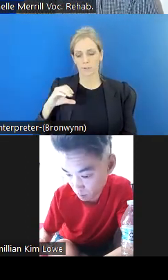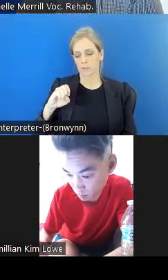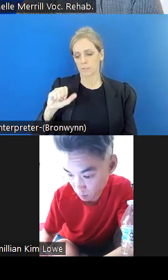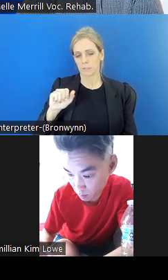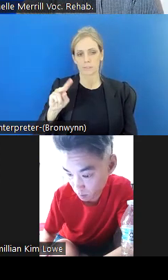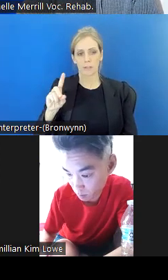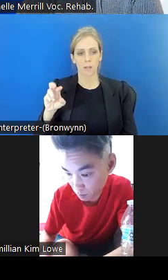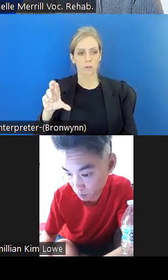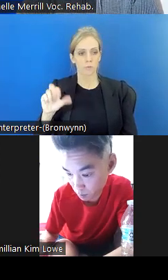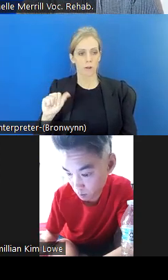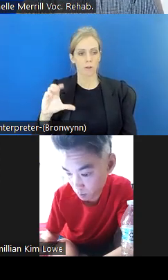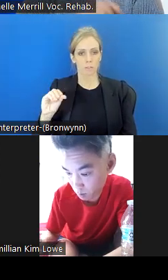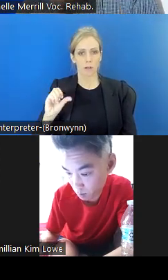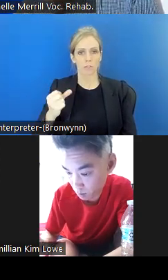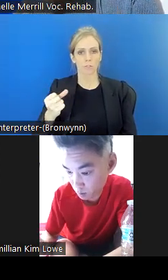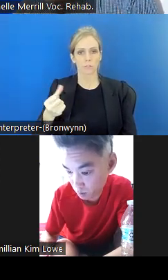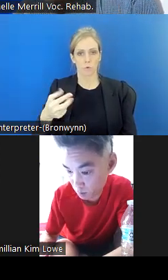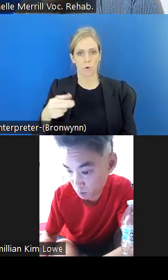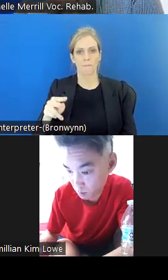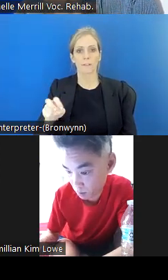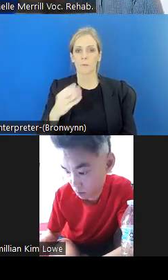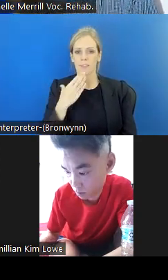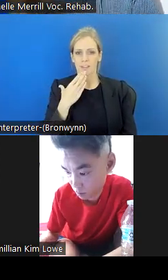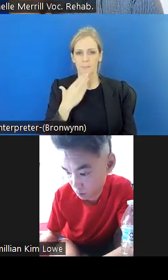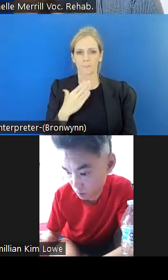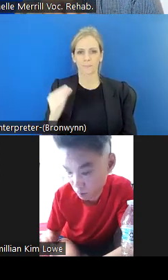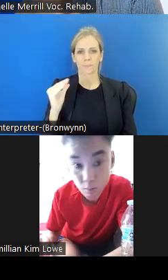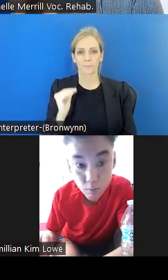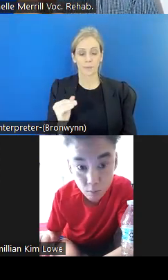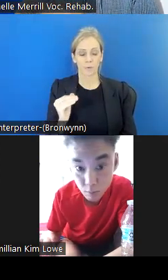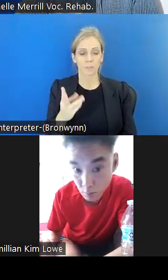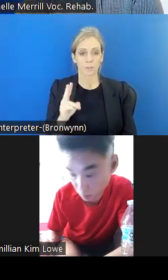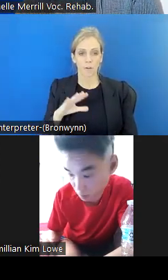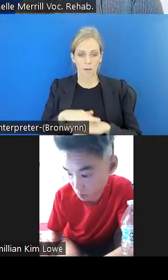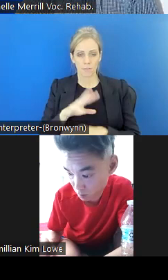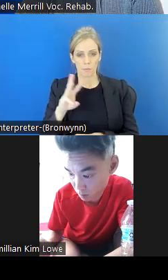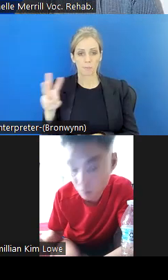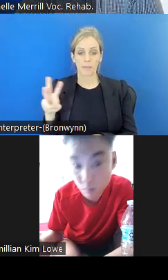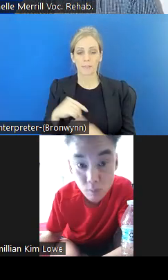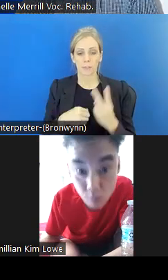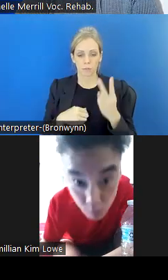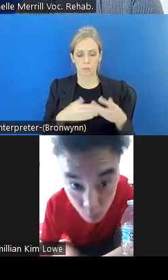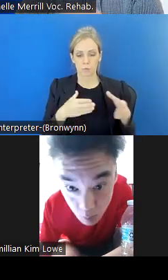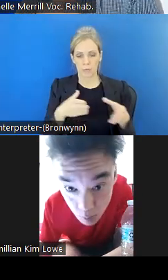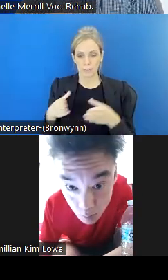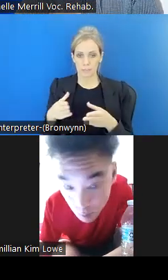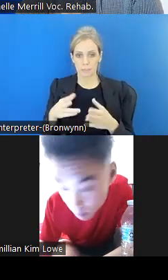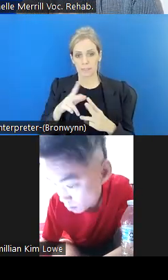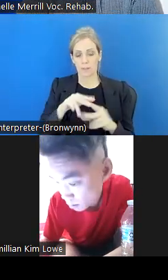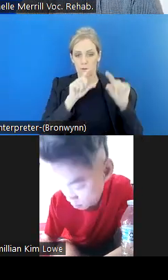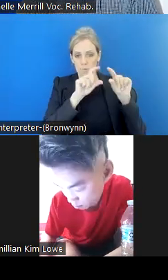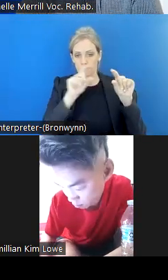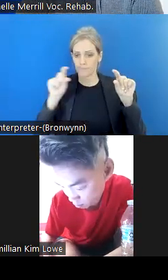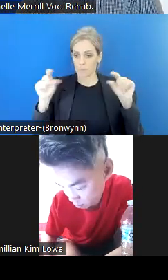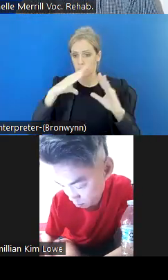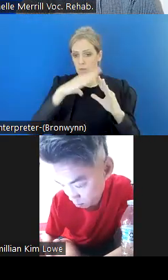that. Starting on the website again, as I said, you've got two ways to navigate, either the top or that